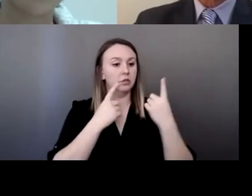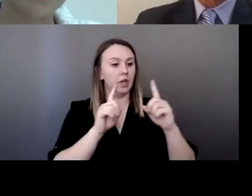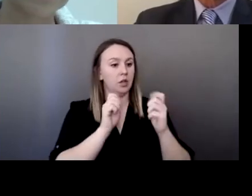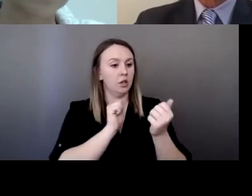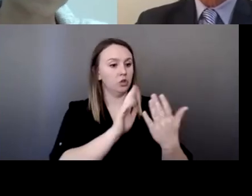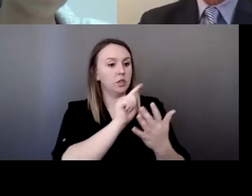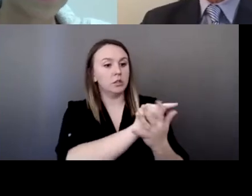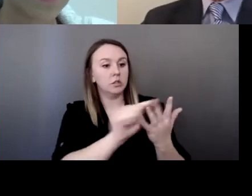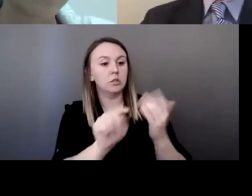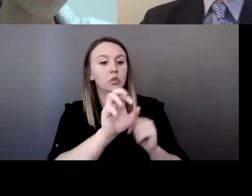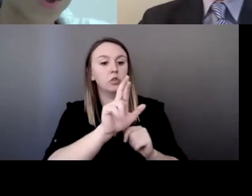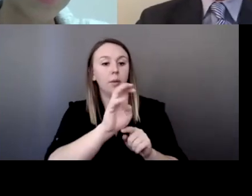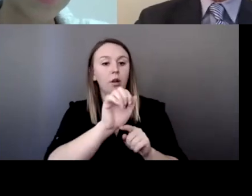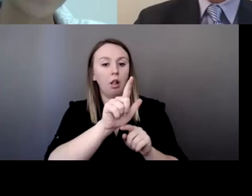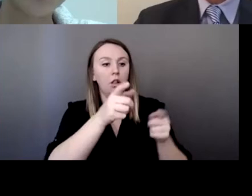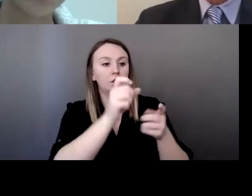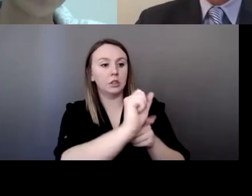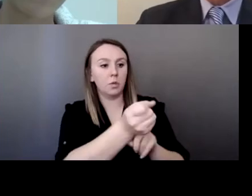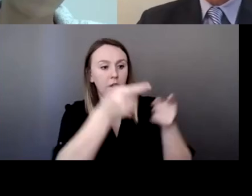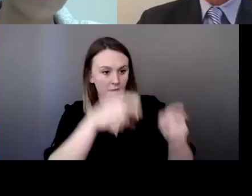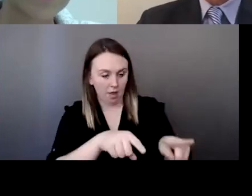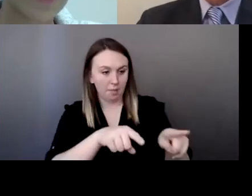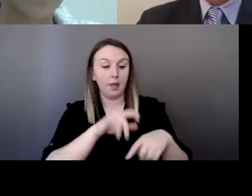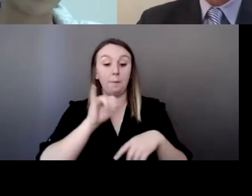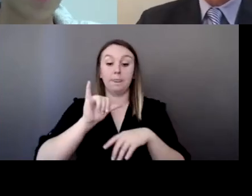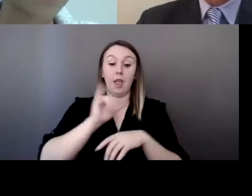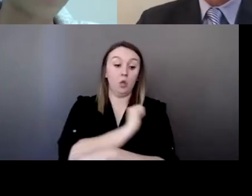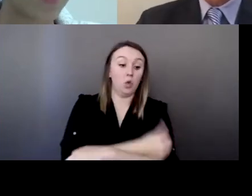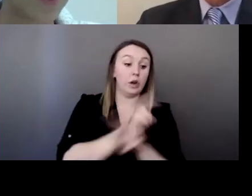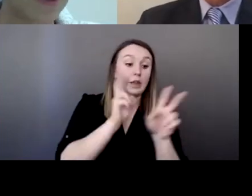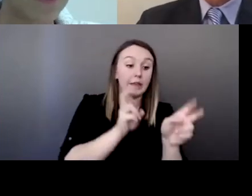criminal offenses. The jurisdictional issues of investigating and